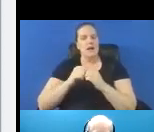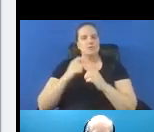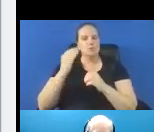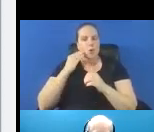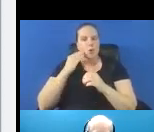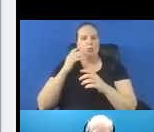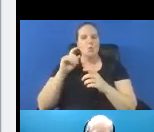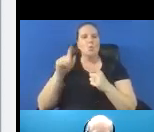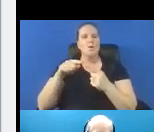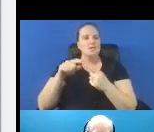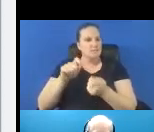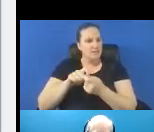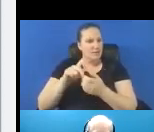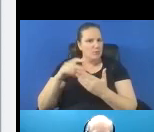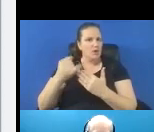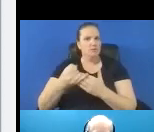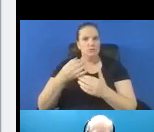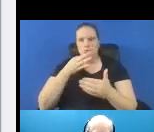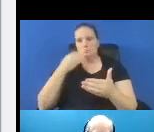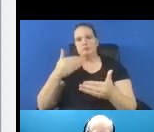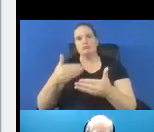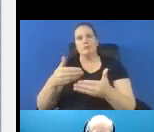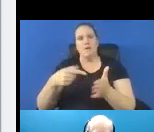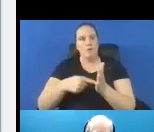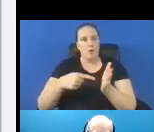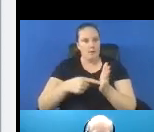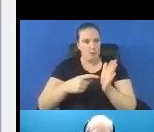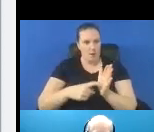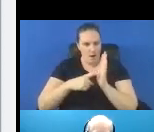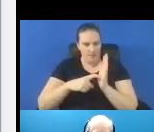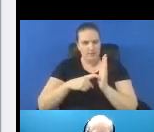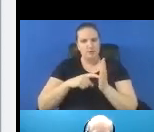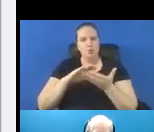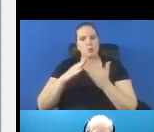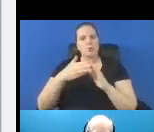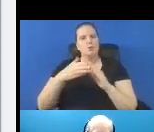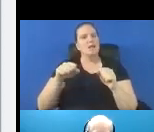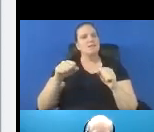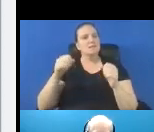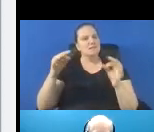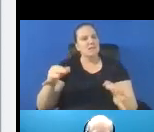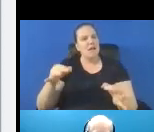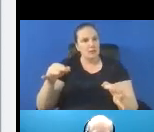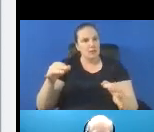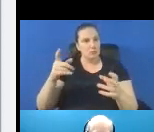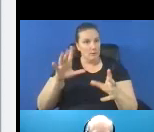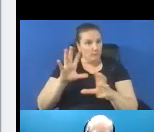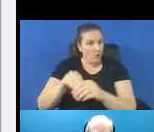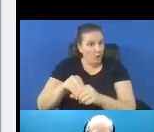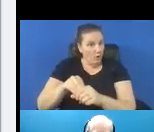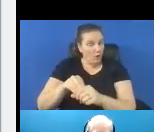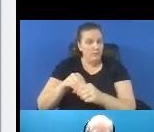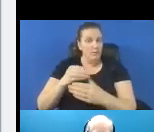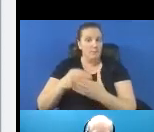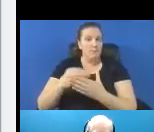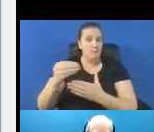projects are coming up on the end of their affordability requirements, and then the community can decide whether they're going to step in and buy